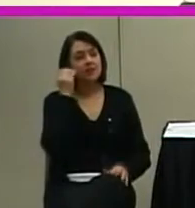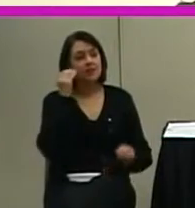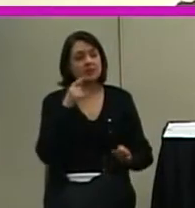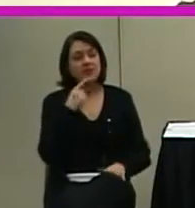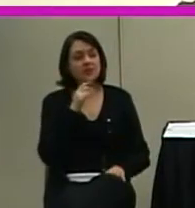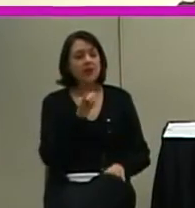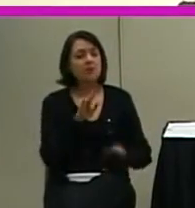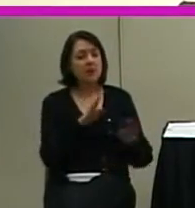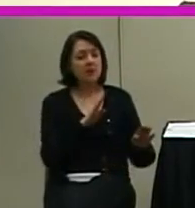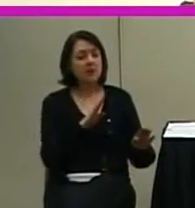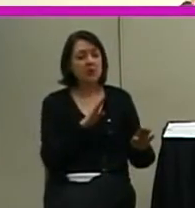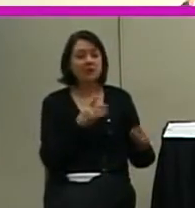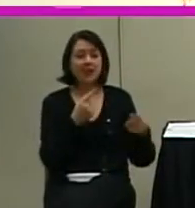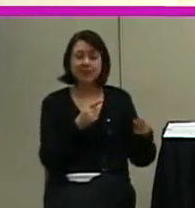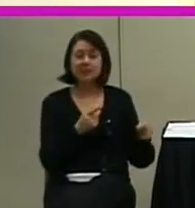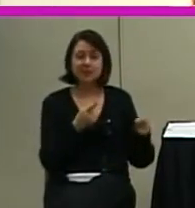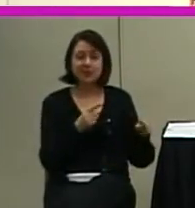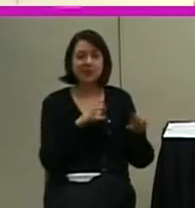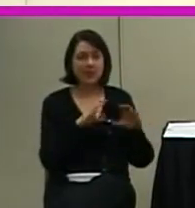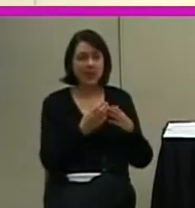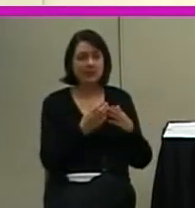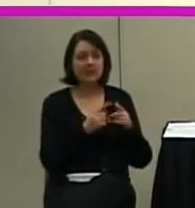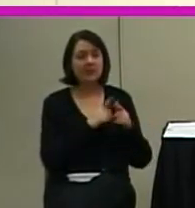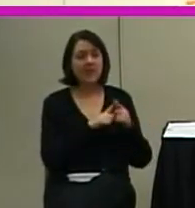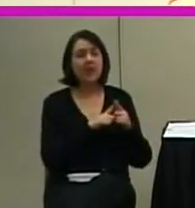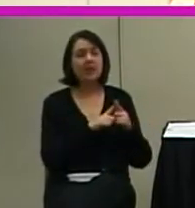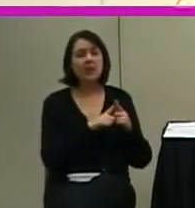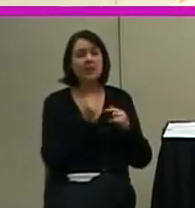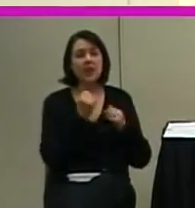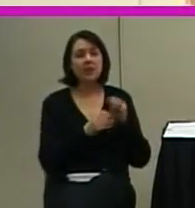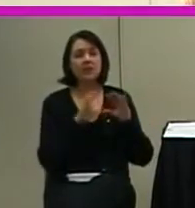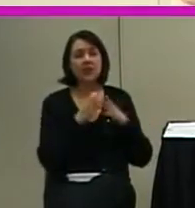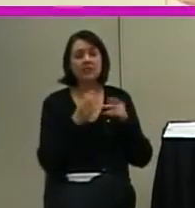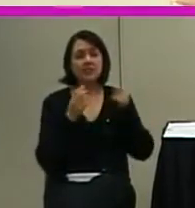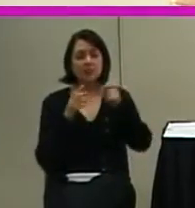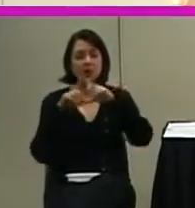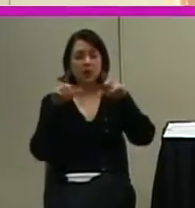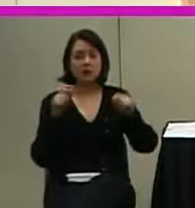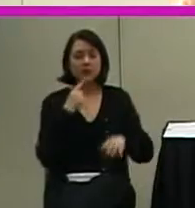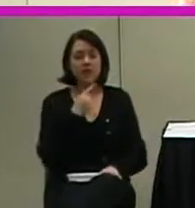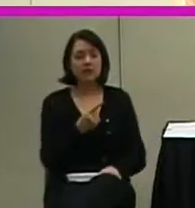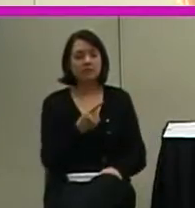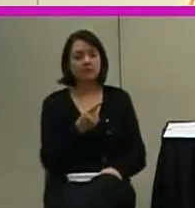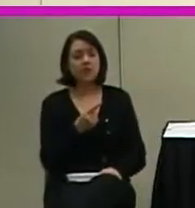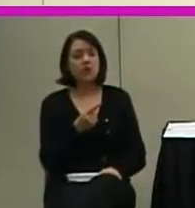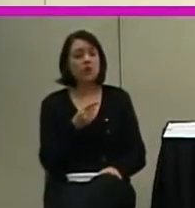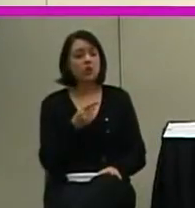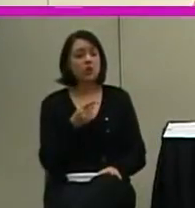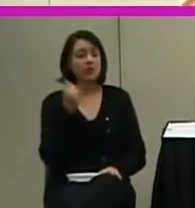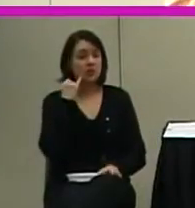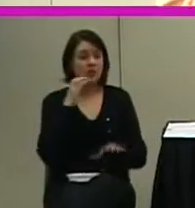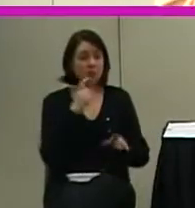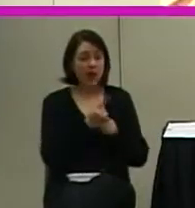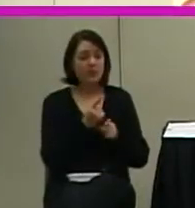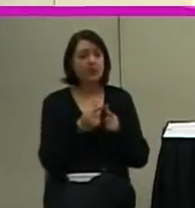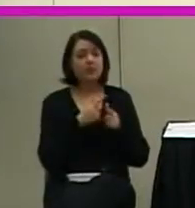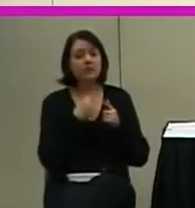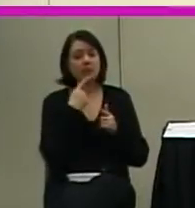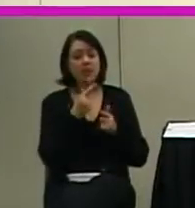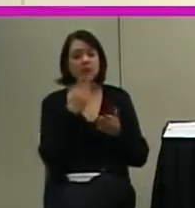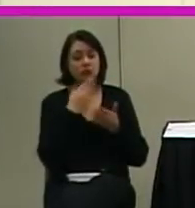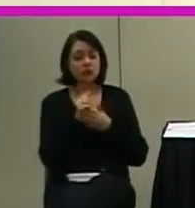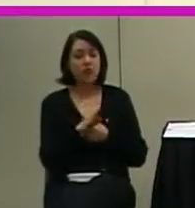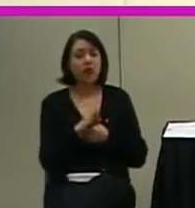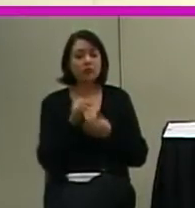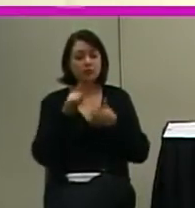that behavior was happening throughout class, then when you go up at the end, you hand them the card, they're going to say, great job, and you'll get the 2 marks from them.